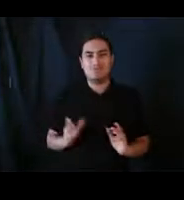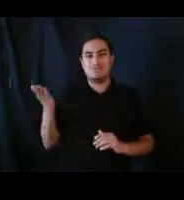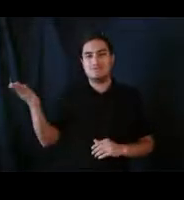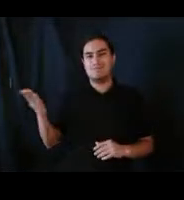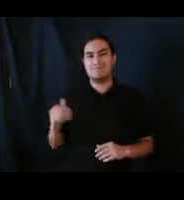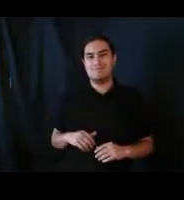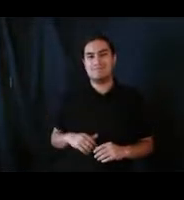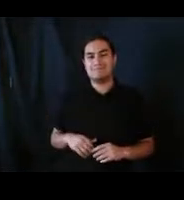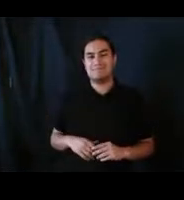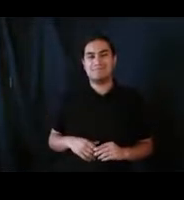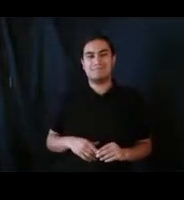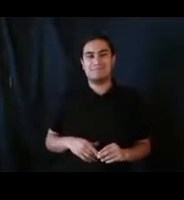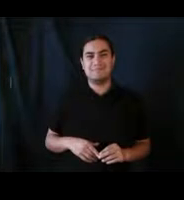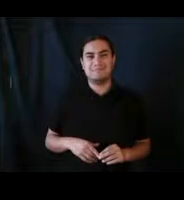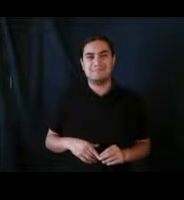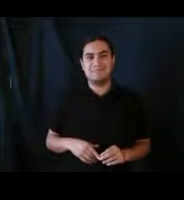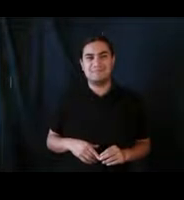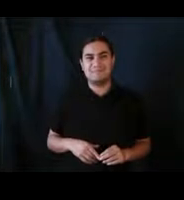couple okay